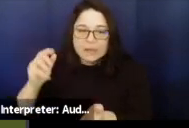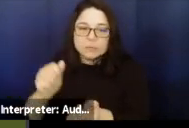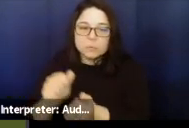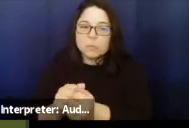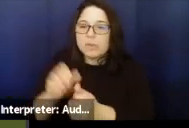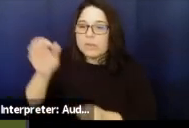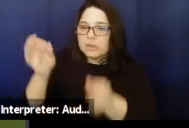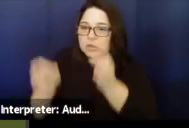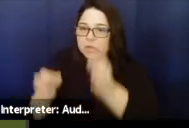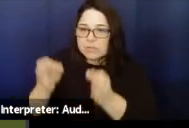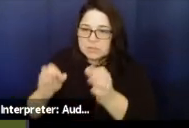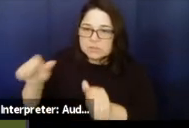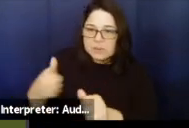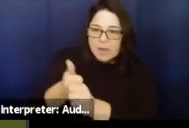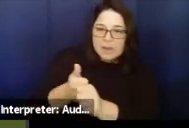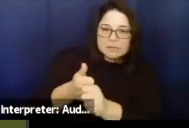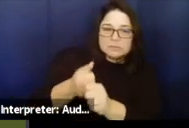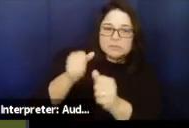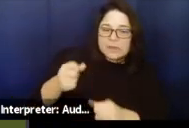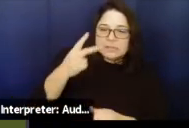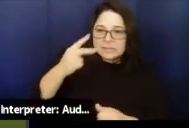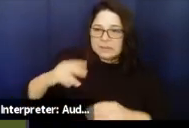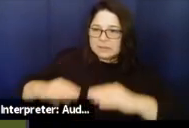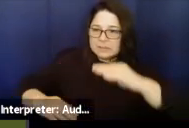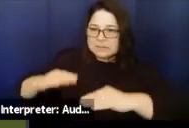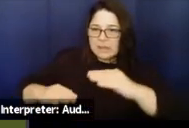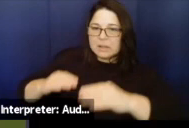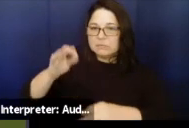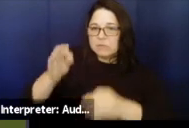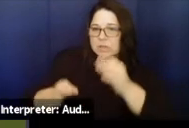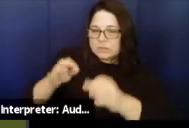the throne. You see the scales of justice again.